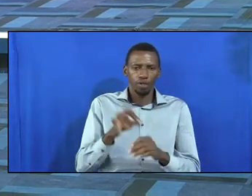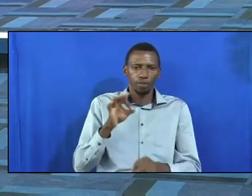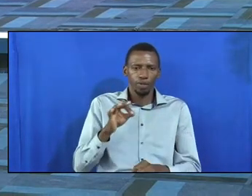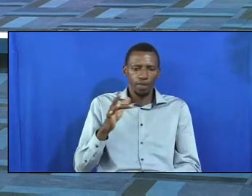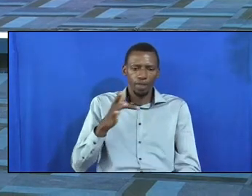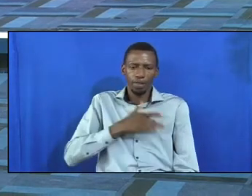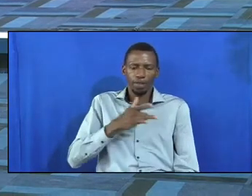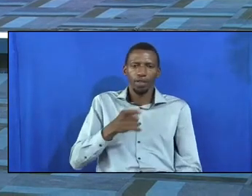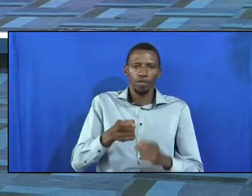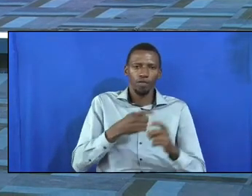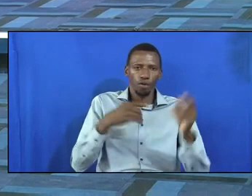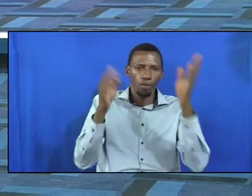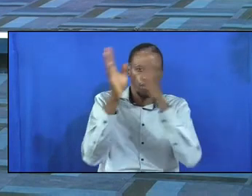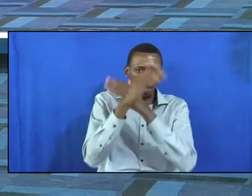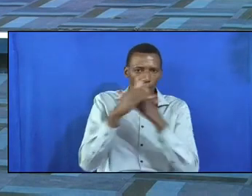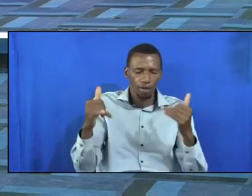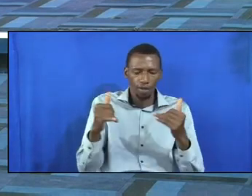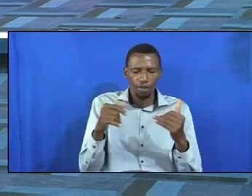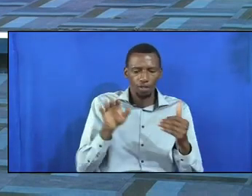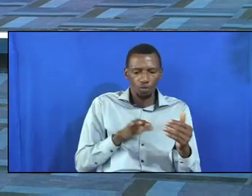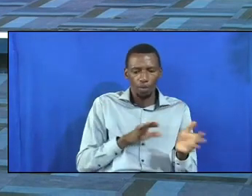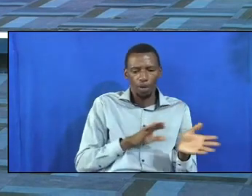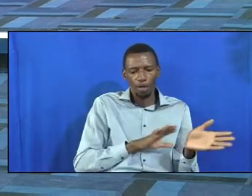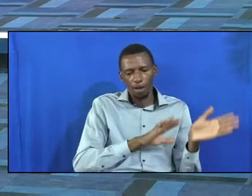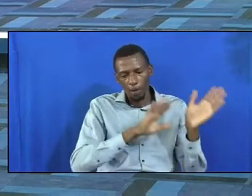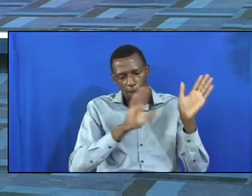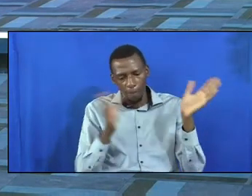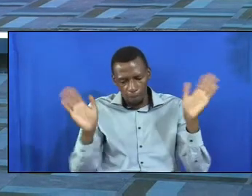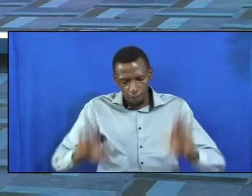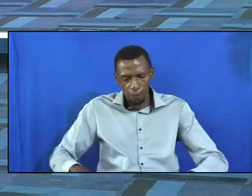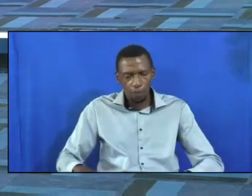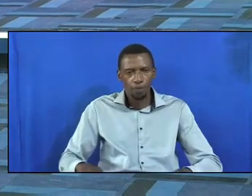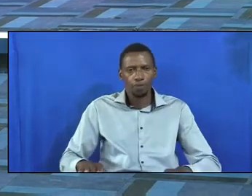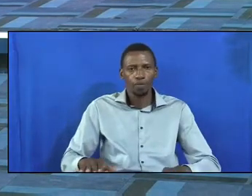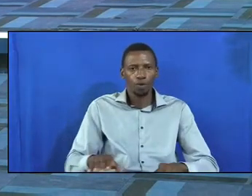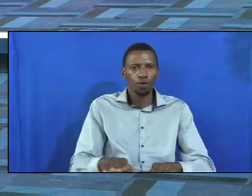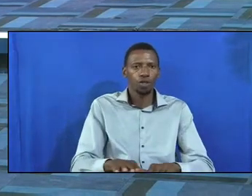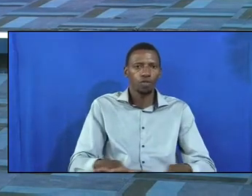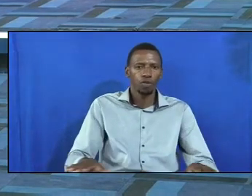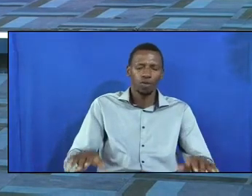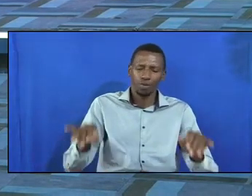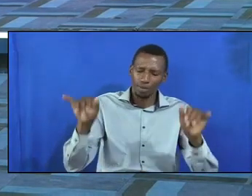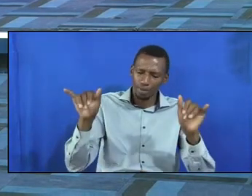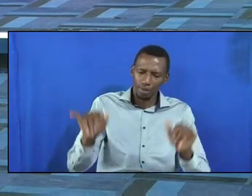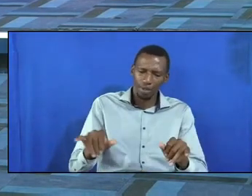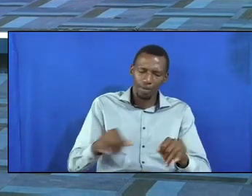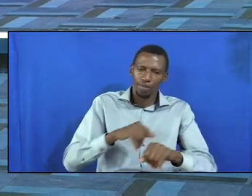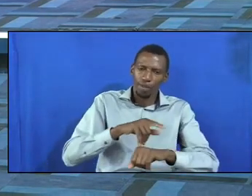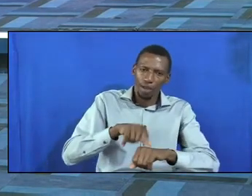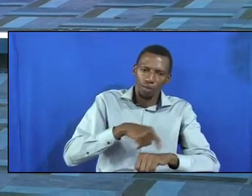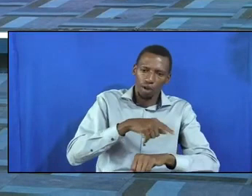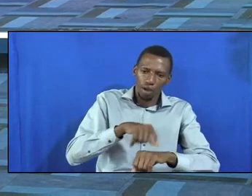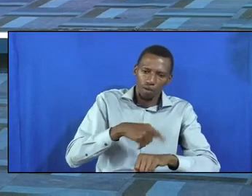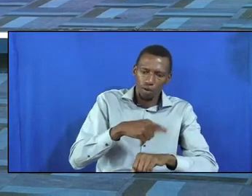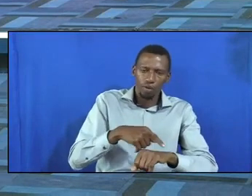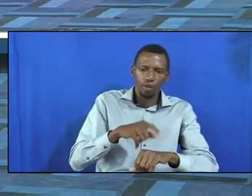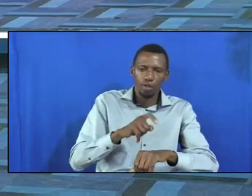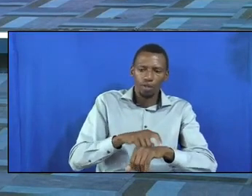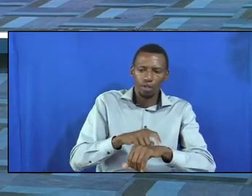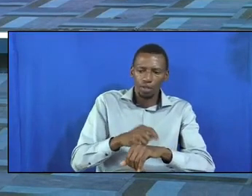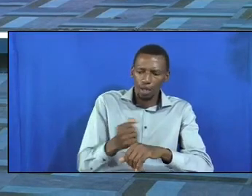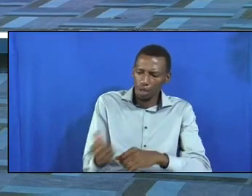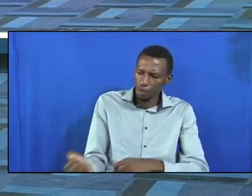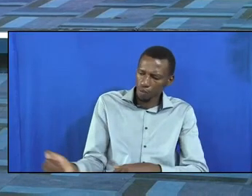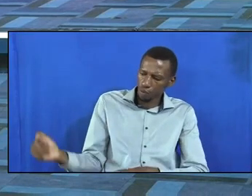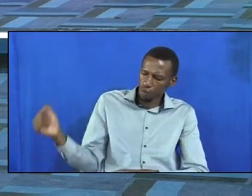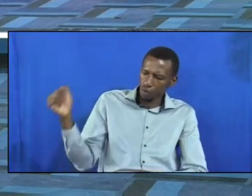her from heaven, she fell to the floor and she lay there for several hours. When she woke up, it was approaching